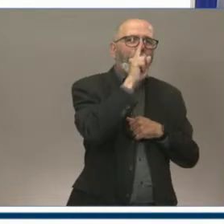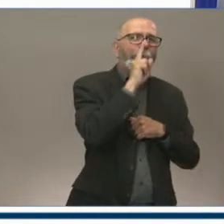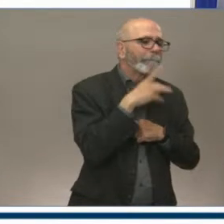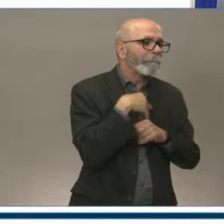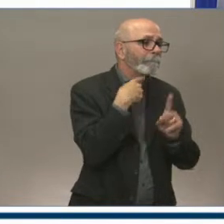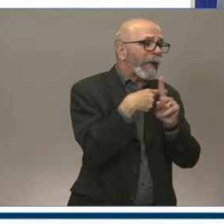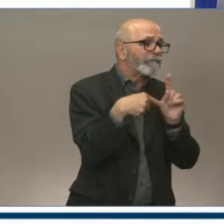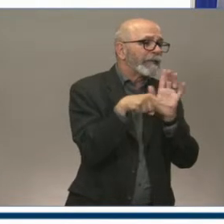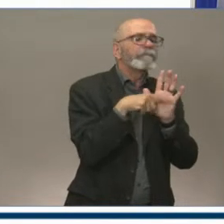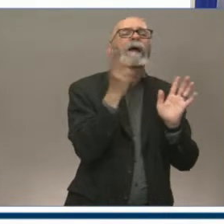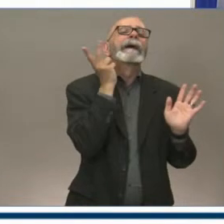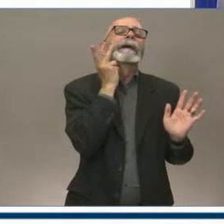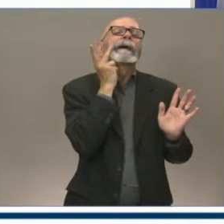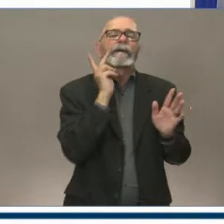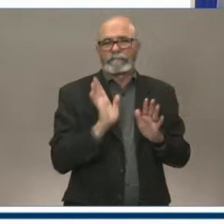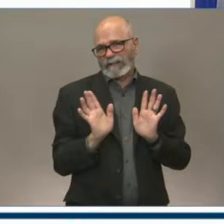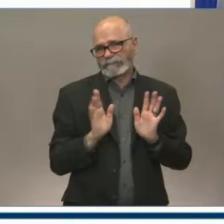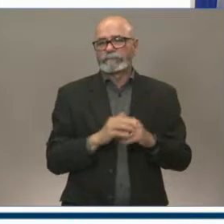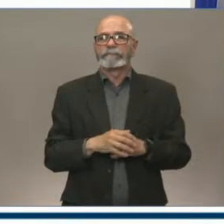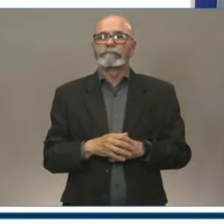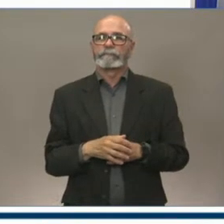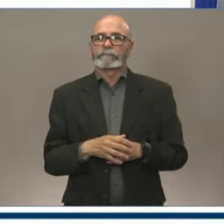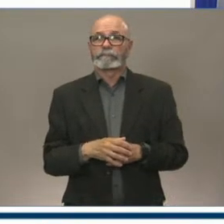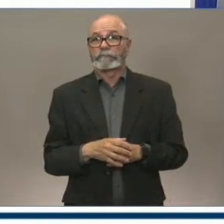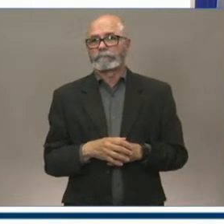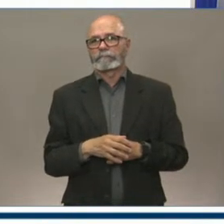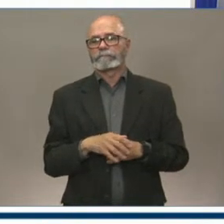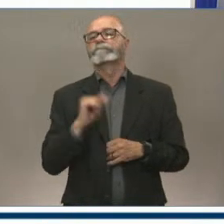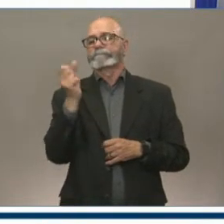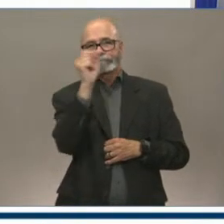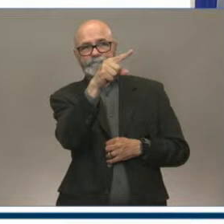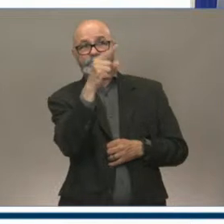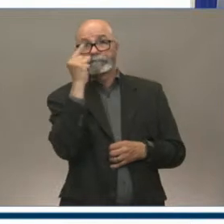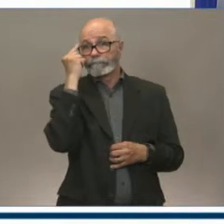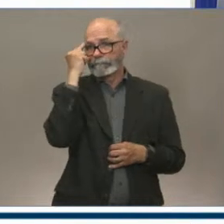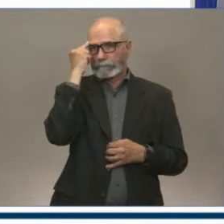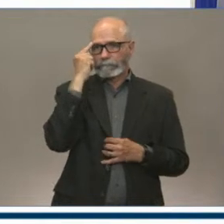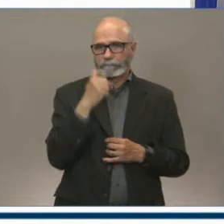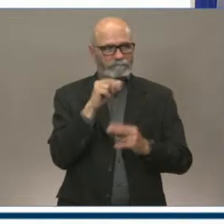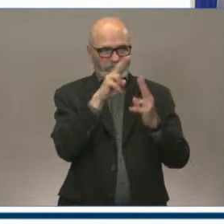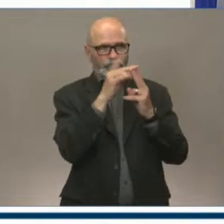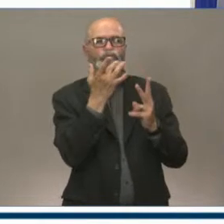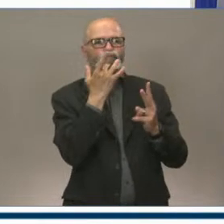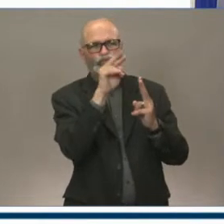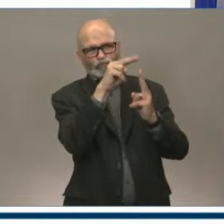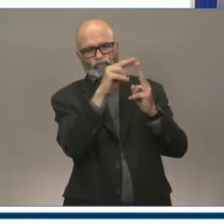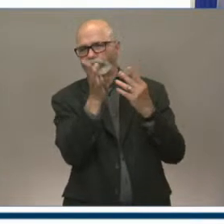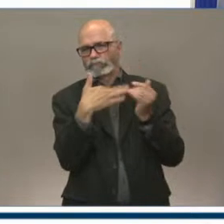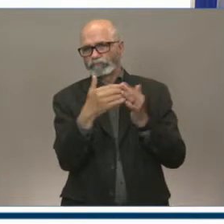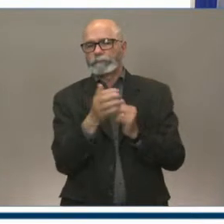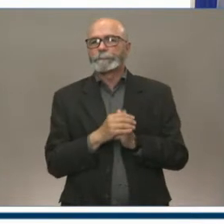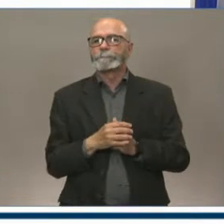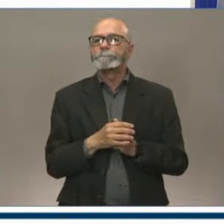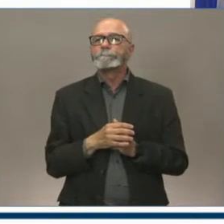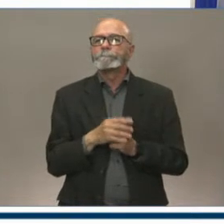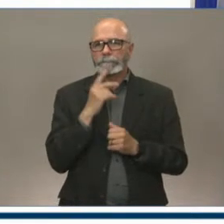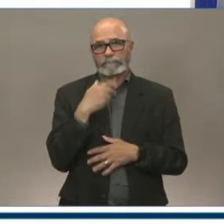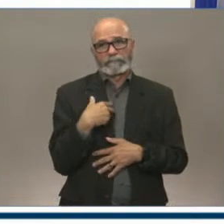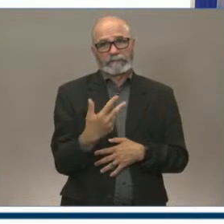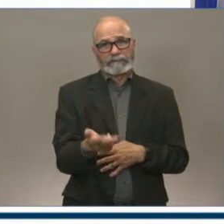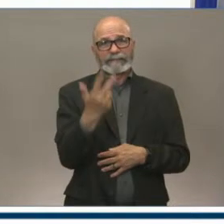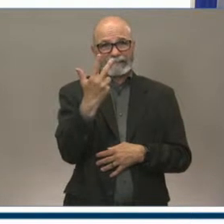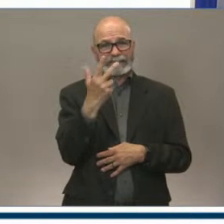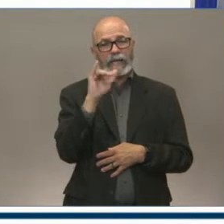with your follow-up. Okay. Could either the Premier or Dr. Strang talk about the three people who are in the ICU, even